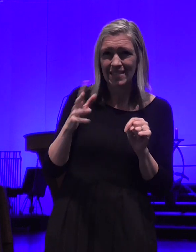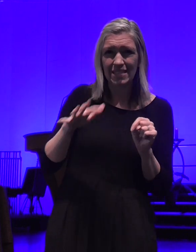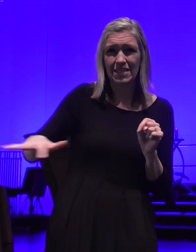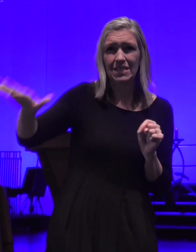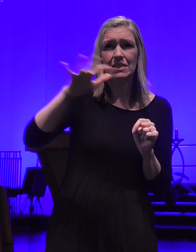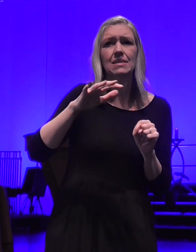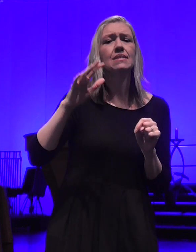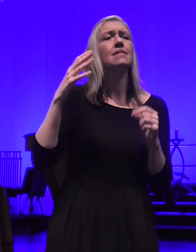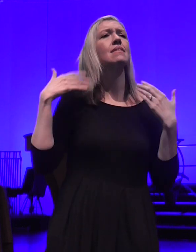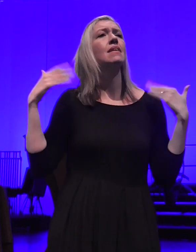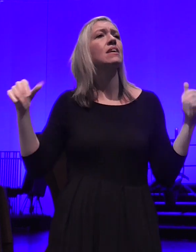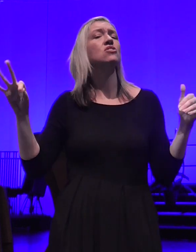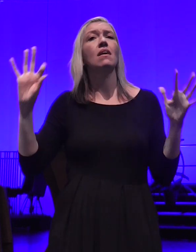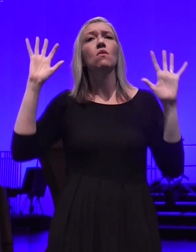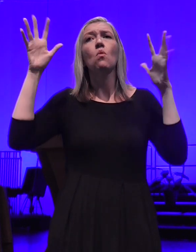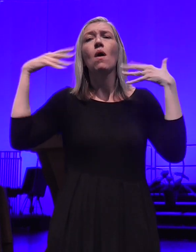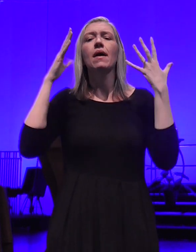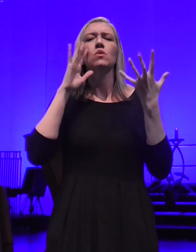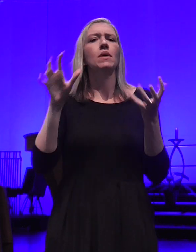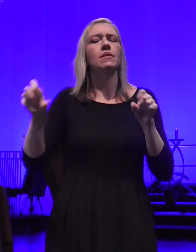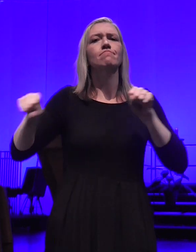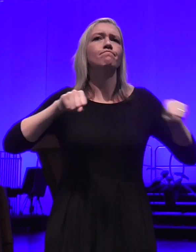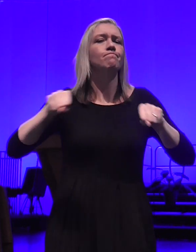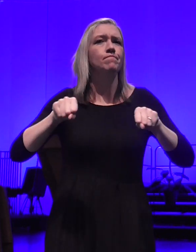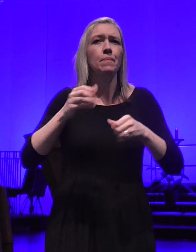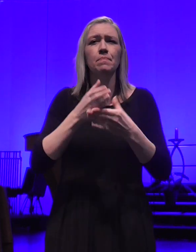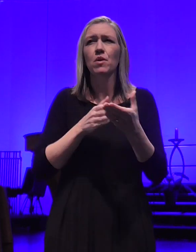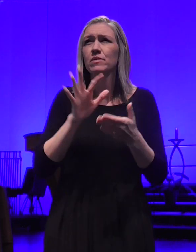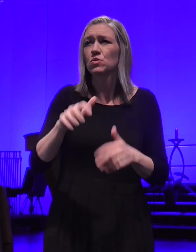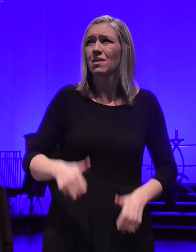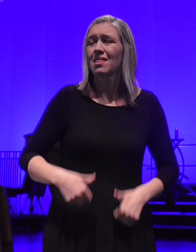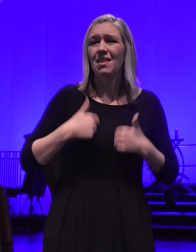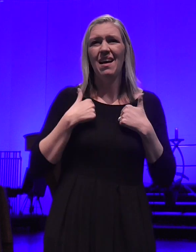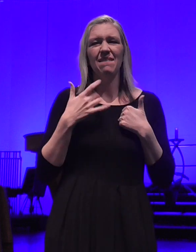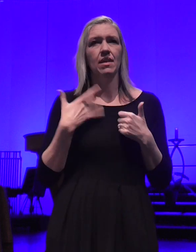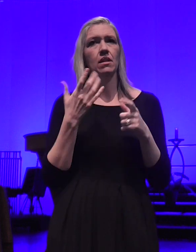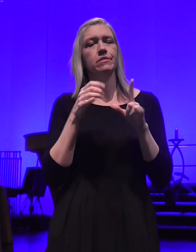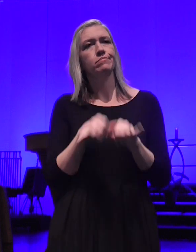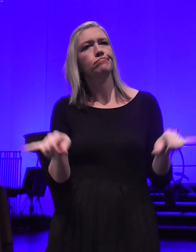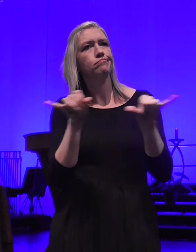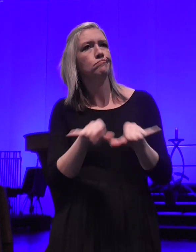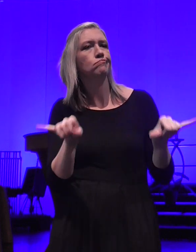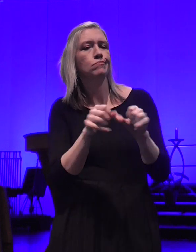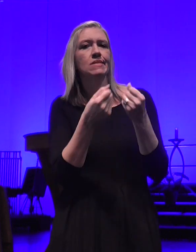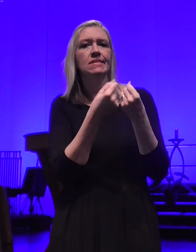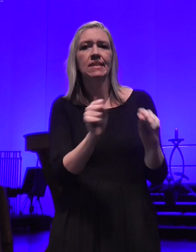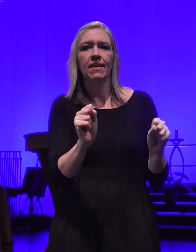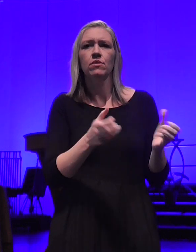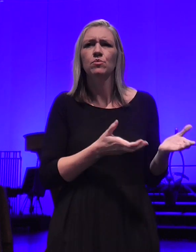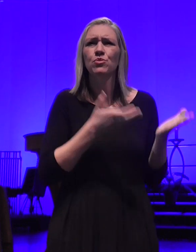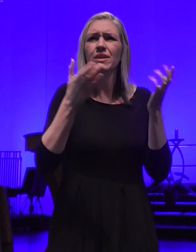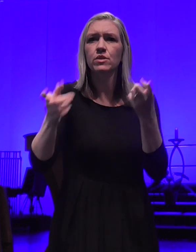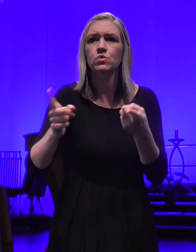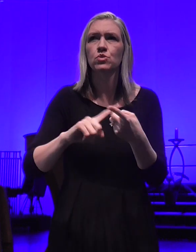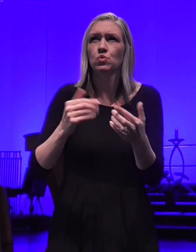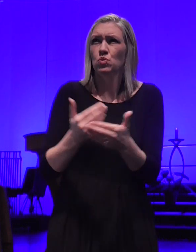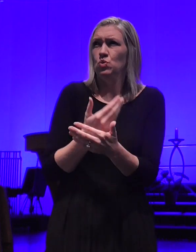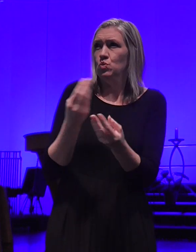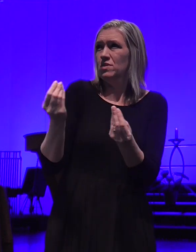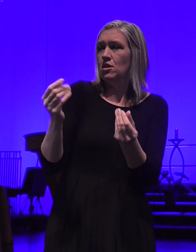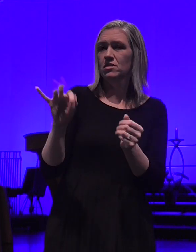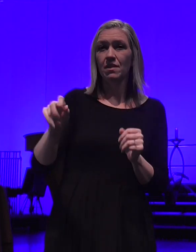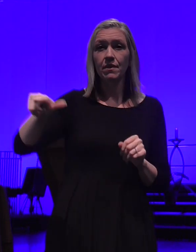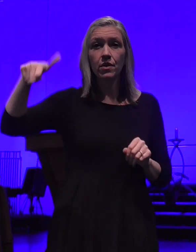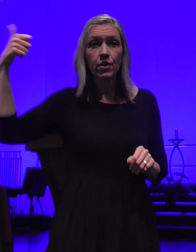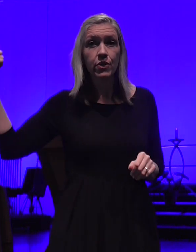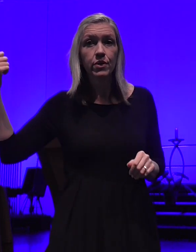wildness disturb the places where your life is domesticated and safe, taking you to the territories of otherness, where all